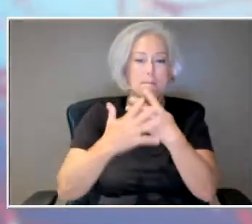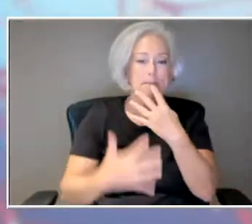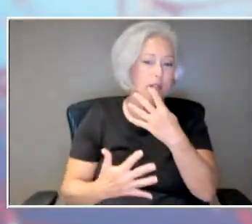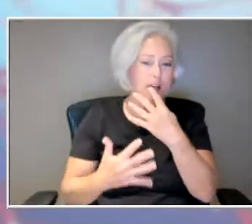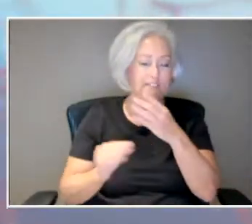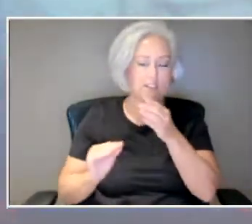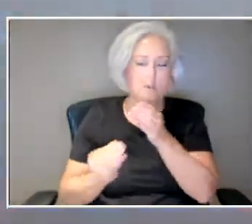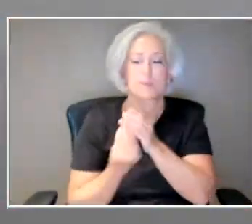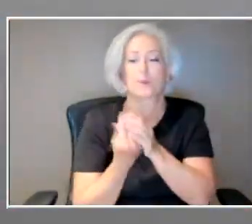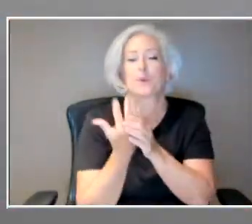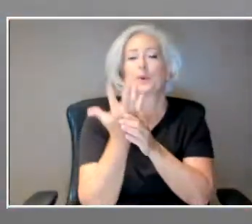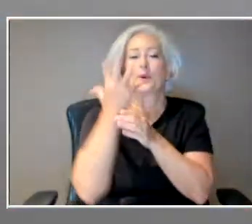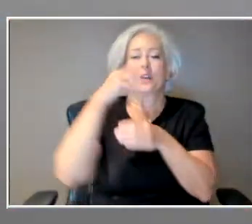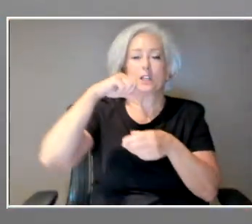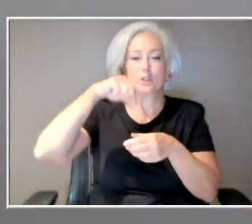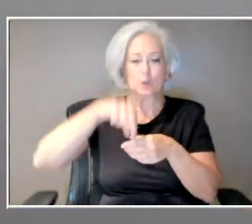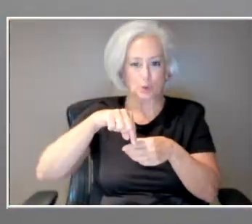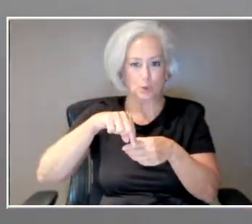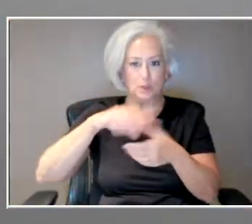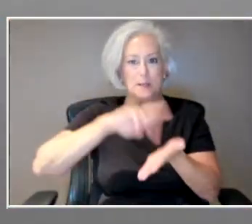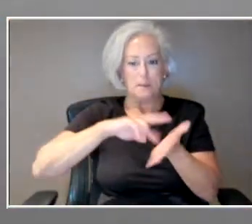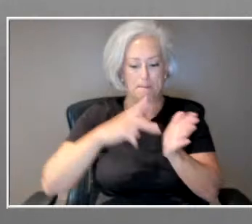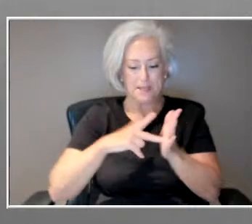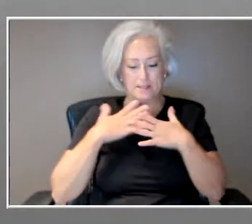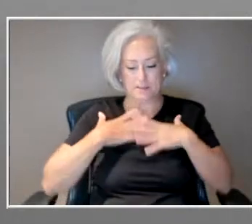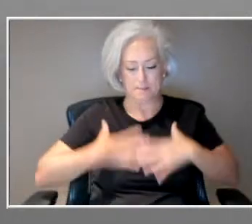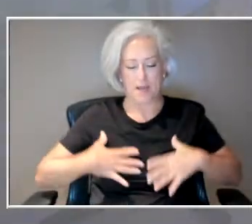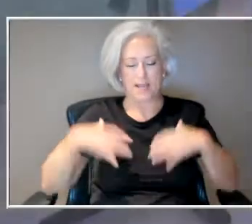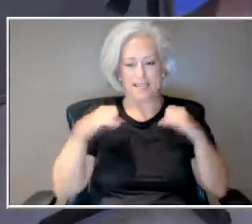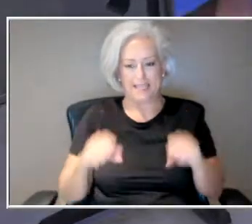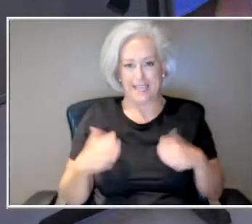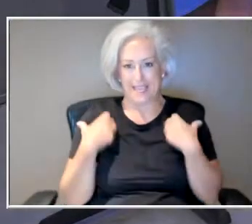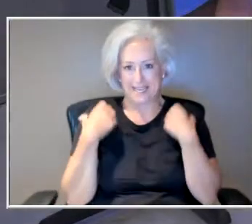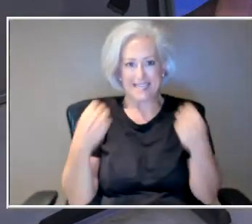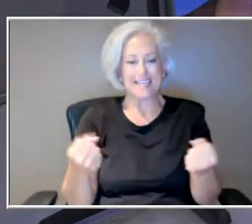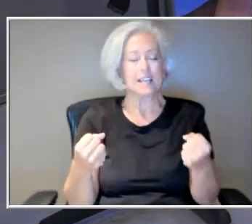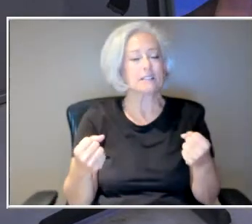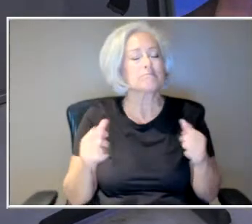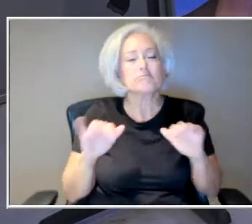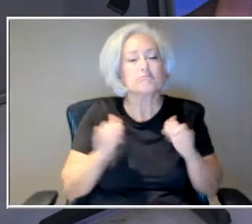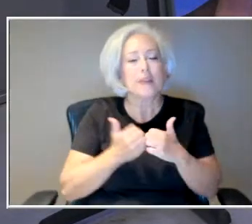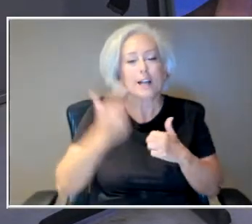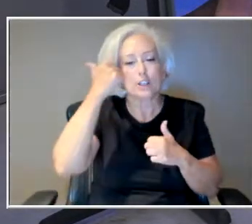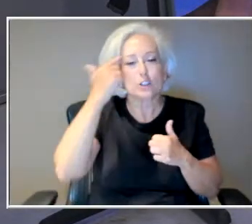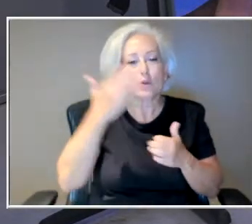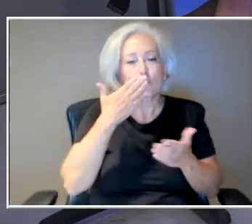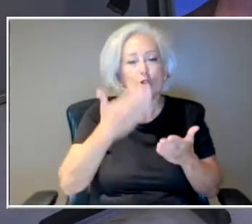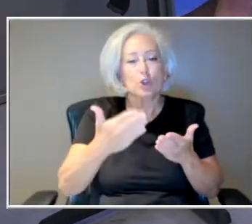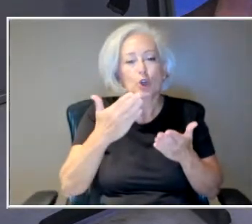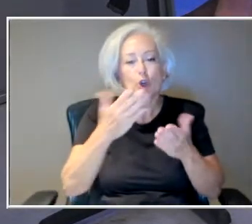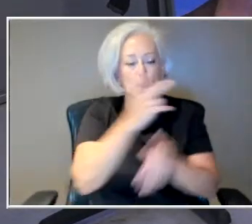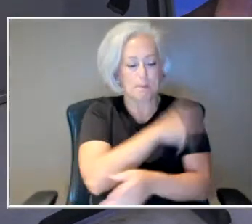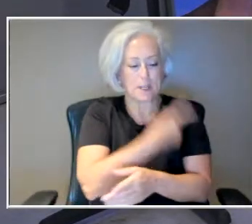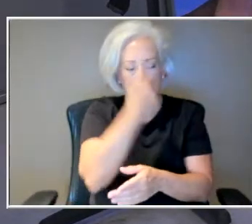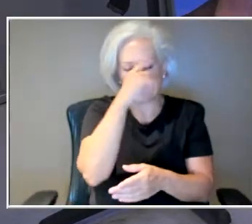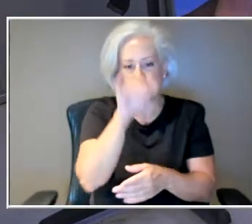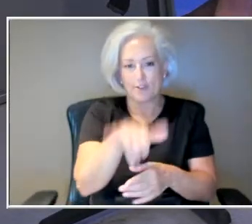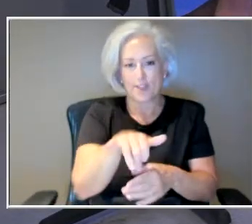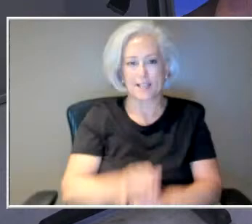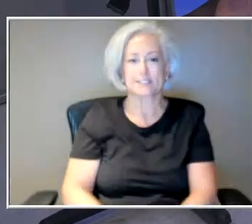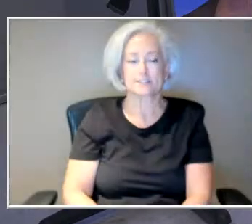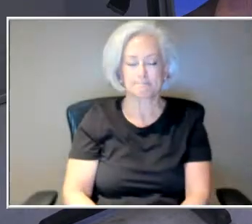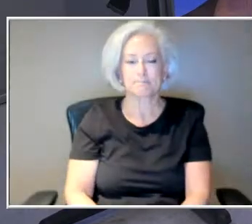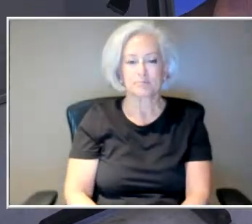the body an excellent chance to heal it. So how did you know Denise was a really good candidate for this? Yeah, it comes a lot down to